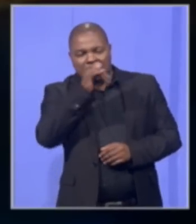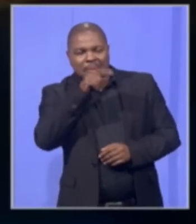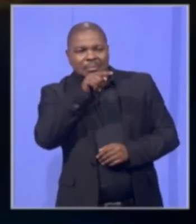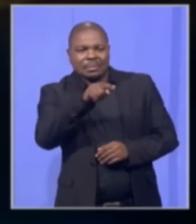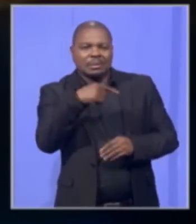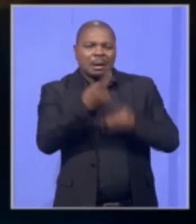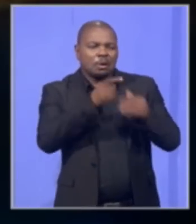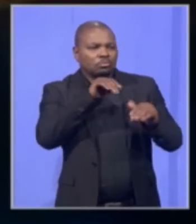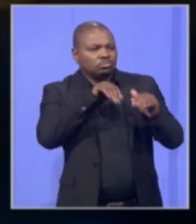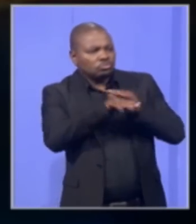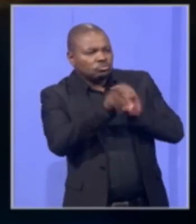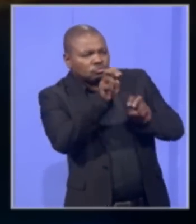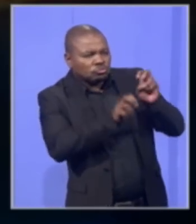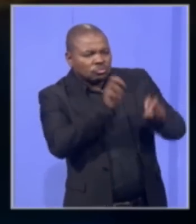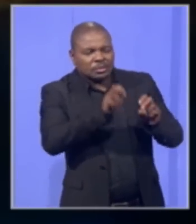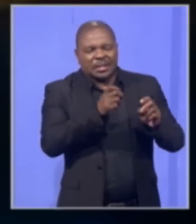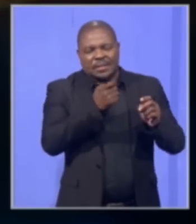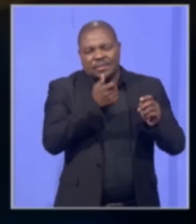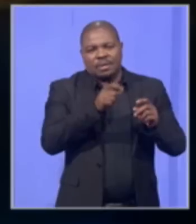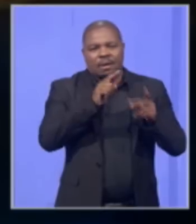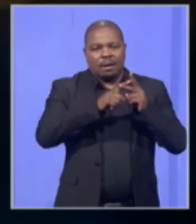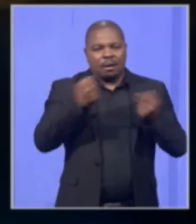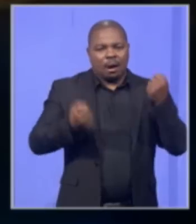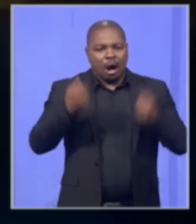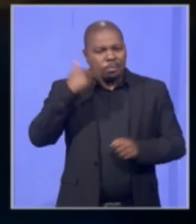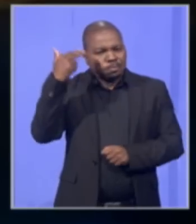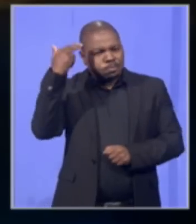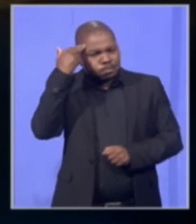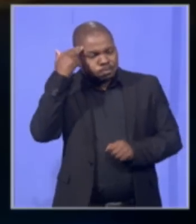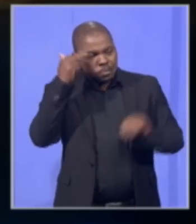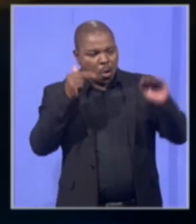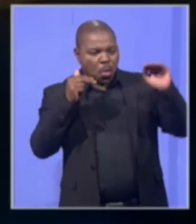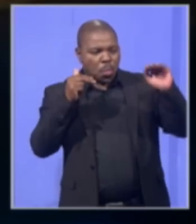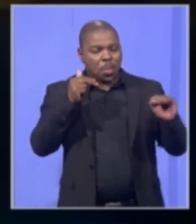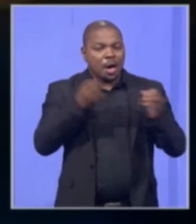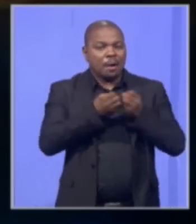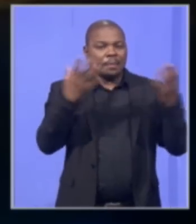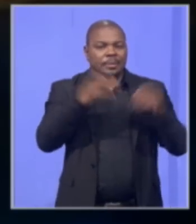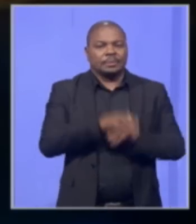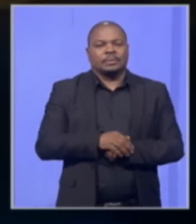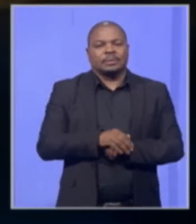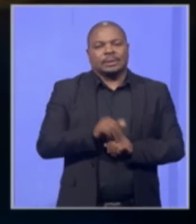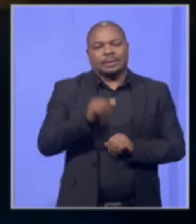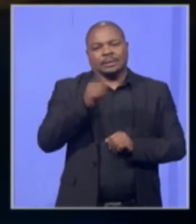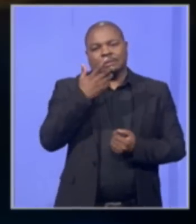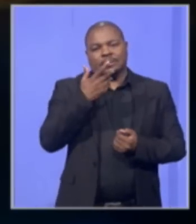ga kgotoso. Go gapa dijanaga ka dikgoka go fokotsegile ka diperesente di le